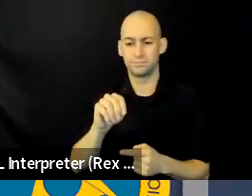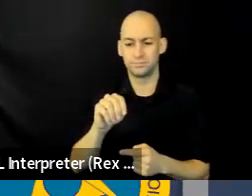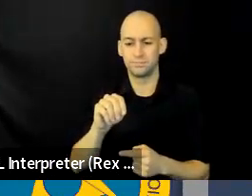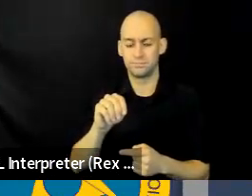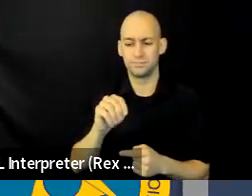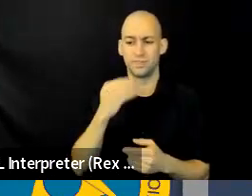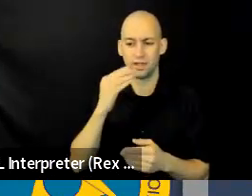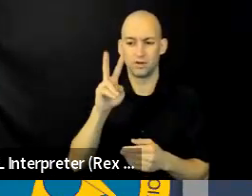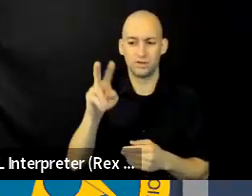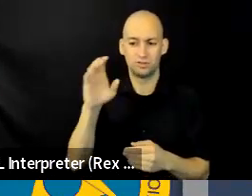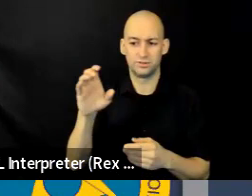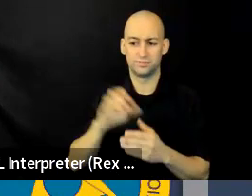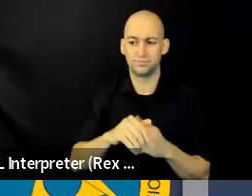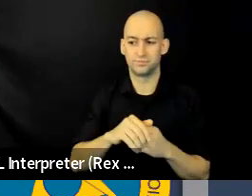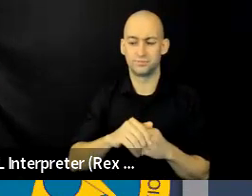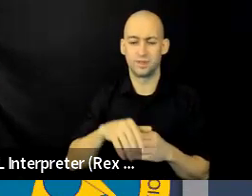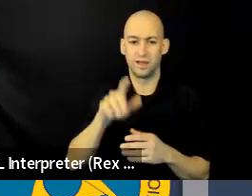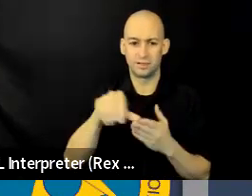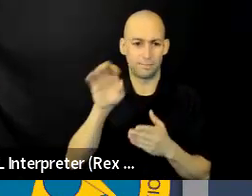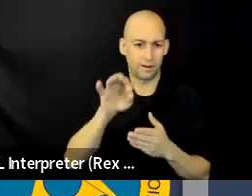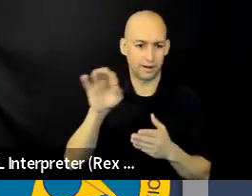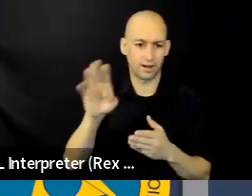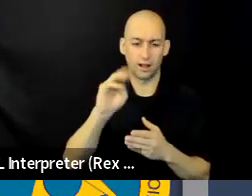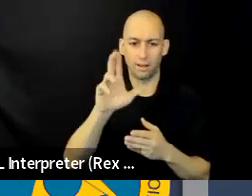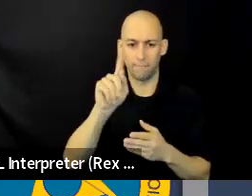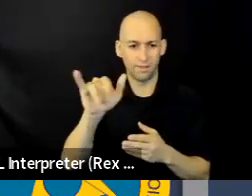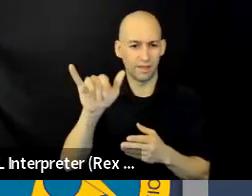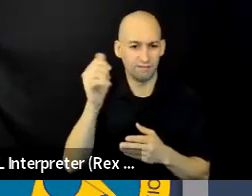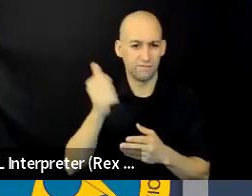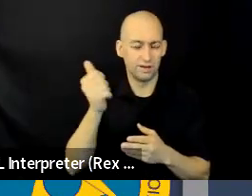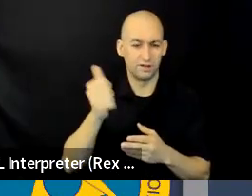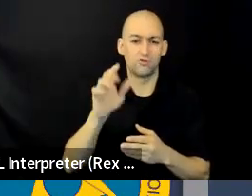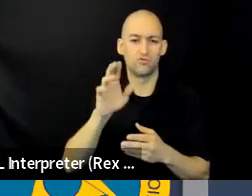Chair. So tab 99 is a multi-funded request of